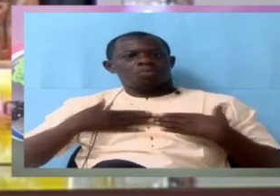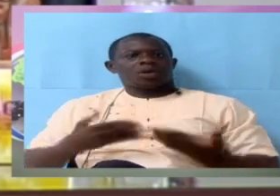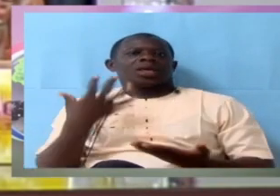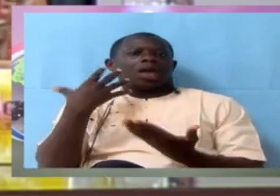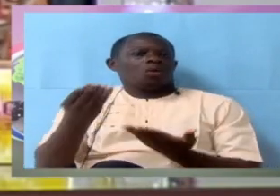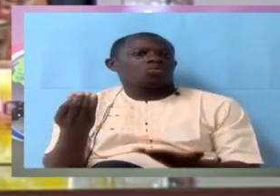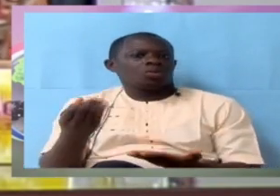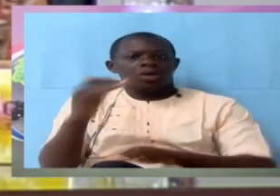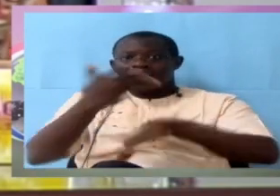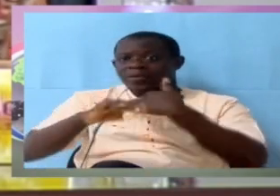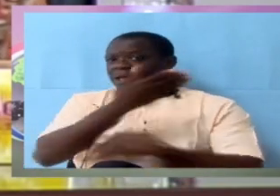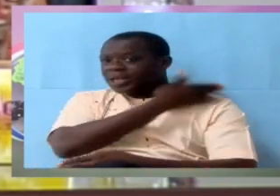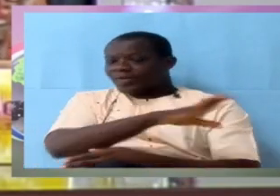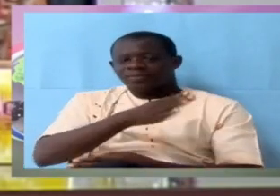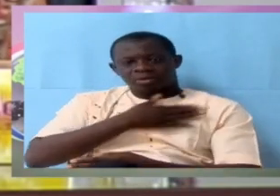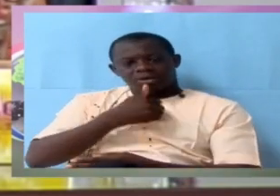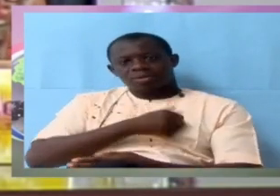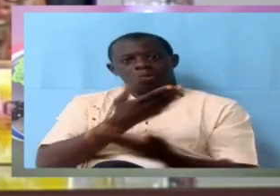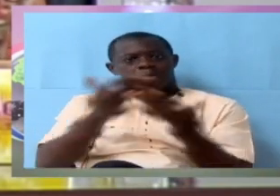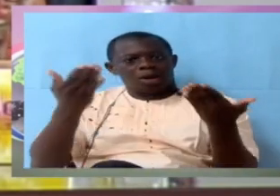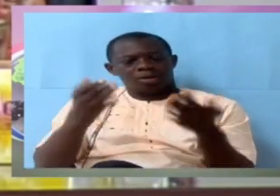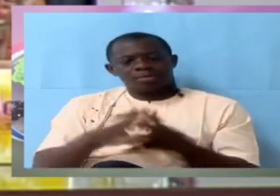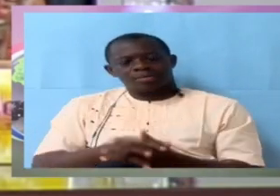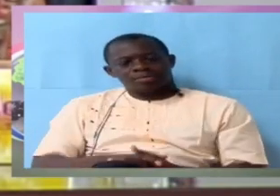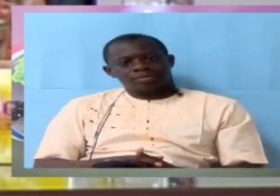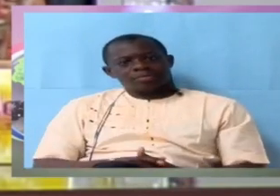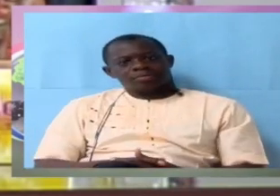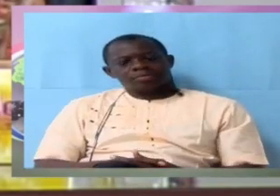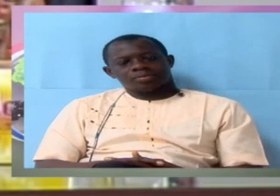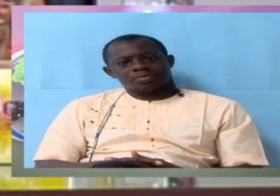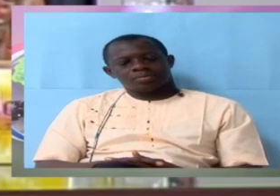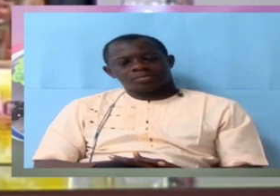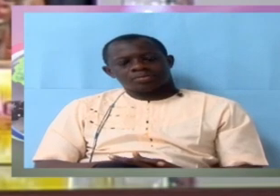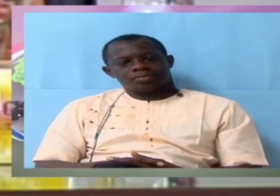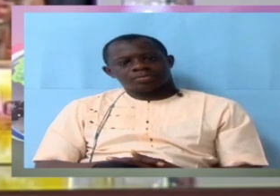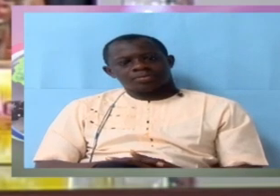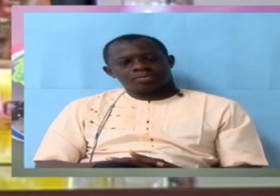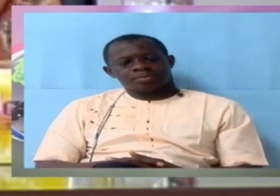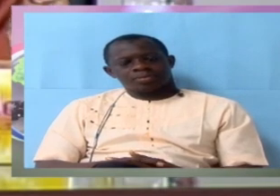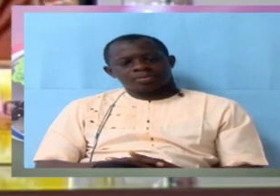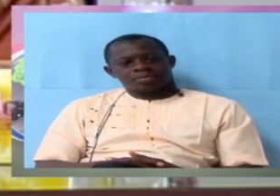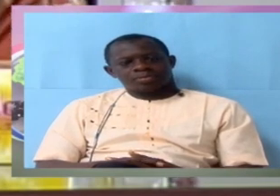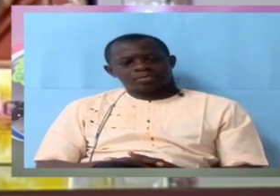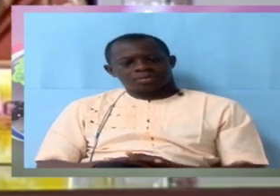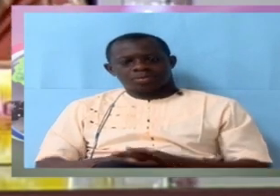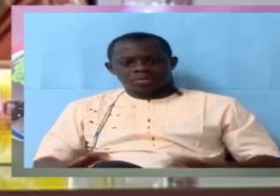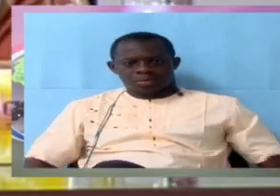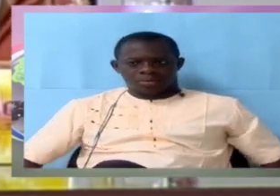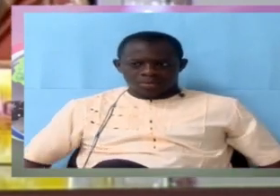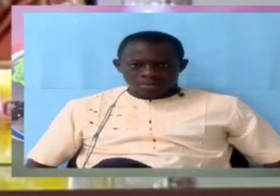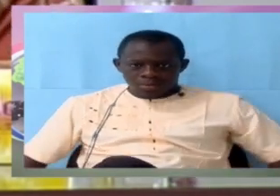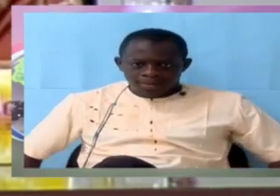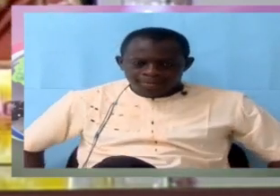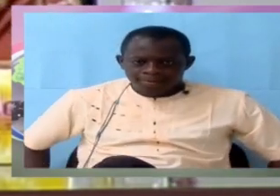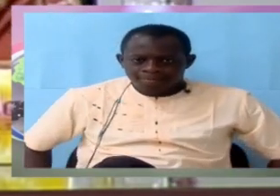nana da bo nyi jaralo program wonyi kono birin tumala men na yaje ko ye nyi mboro mi bari anarna ko le akol ay wolle